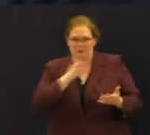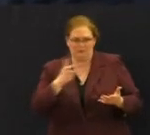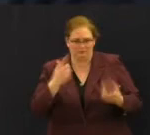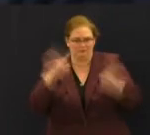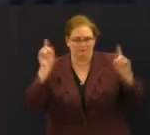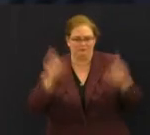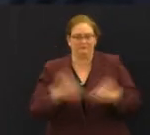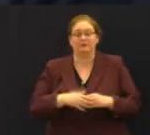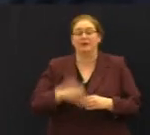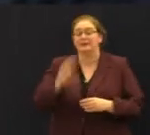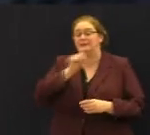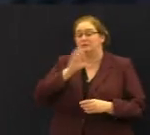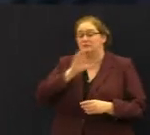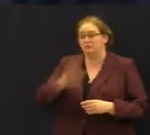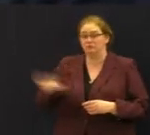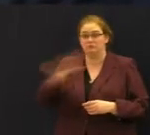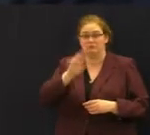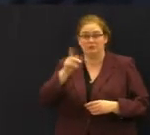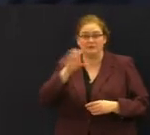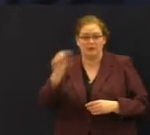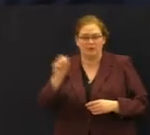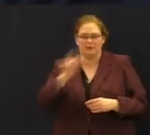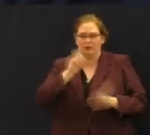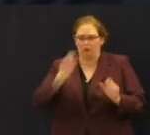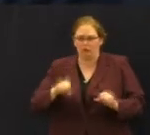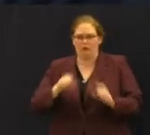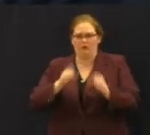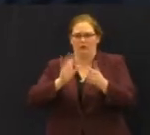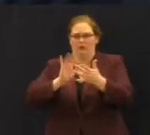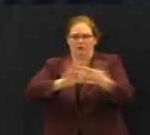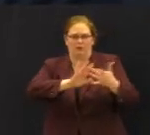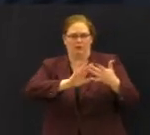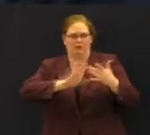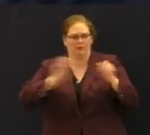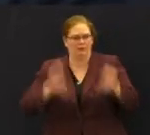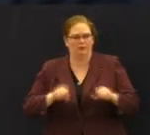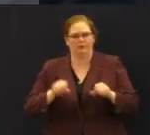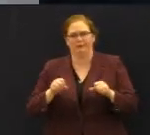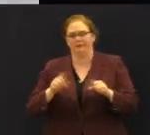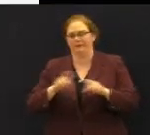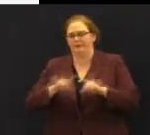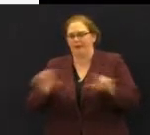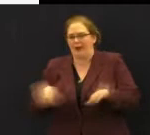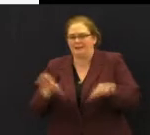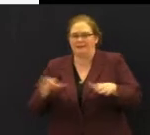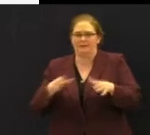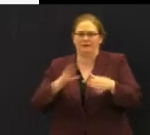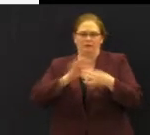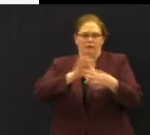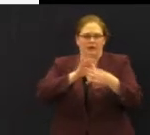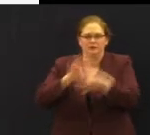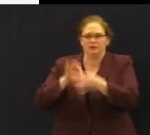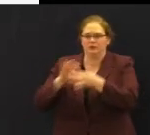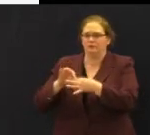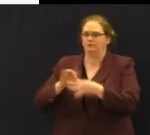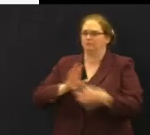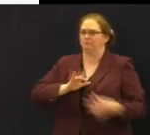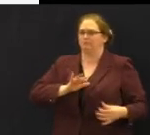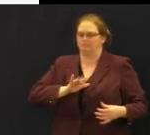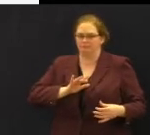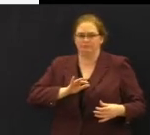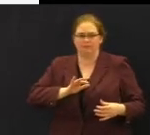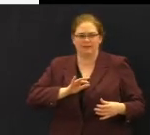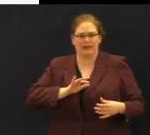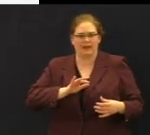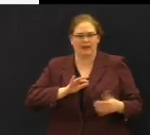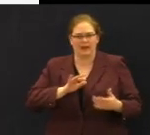our seniors throughout Bucks County were able to actually stay connected with activities and meaningful relationships in their lives, and